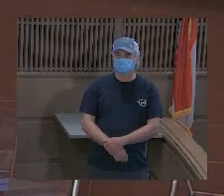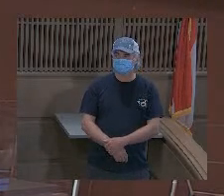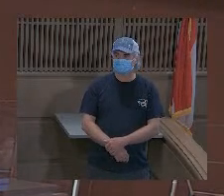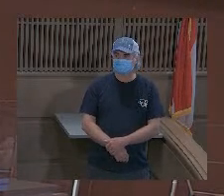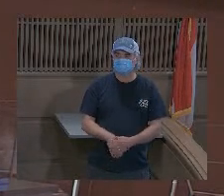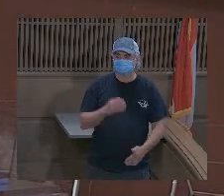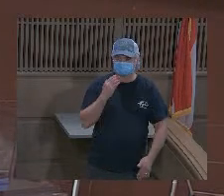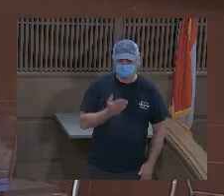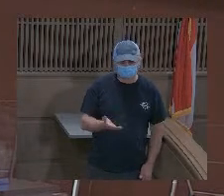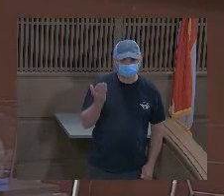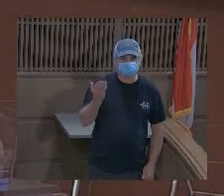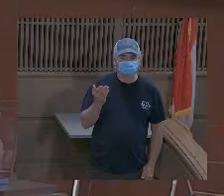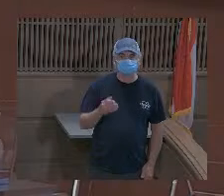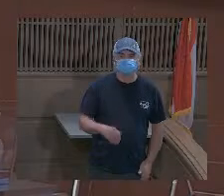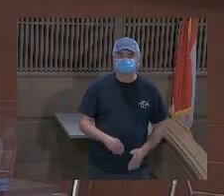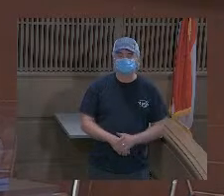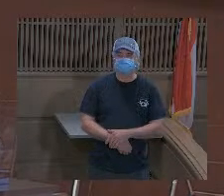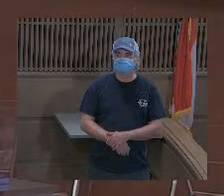Good morning.